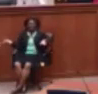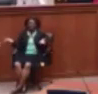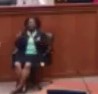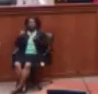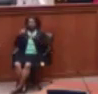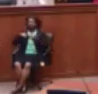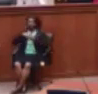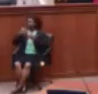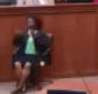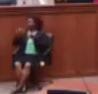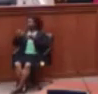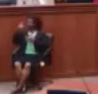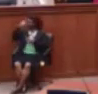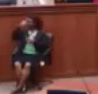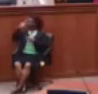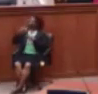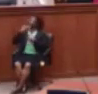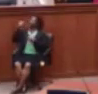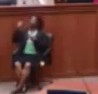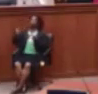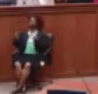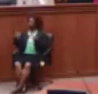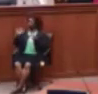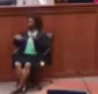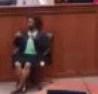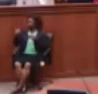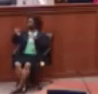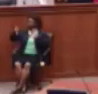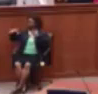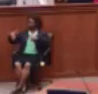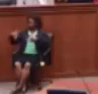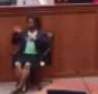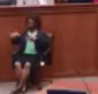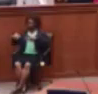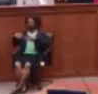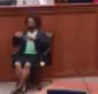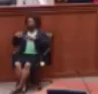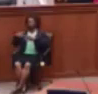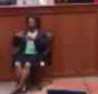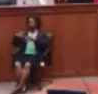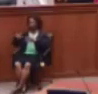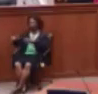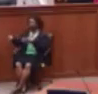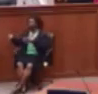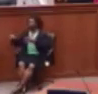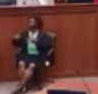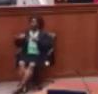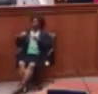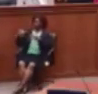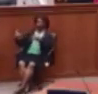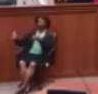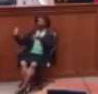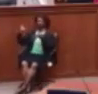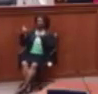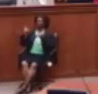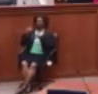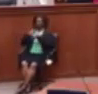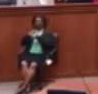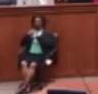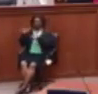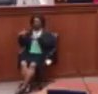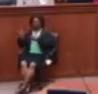one body, make that one body. And our Jumpstart regional teams, in essence, would now be our Carl Perkins teams. And it will be a